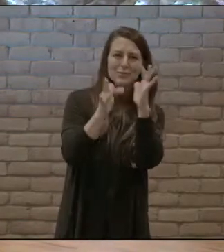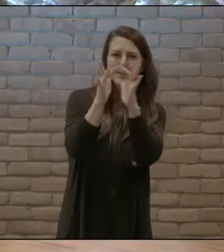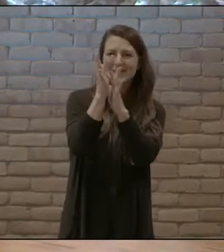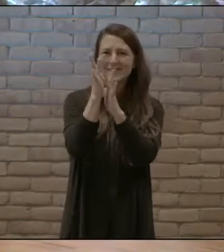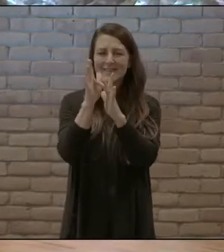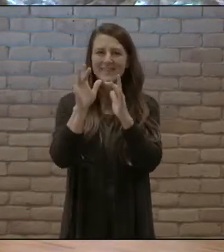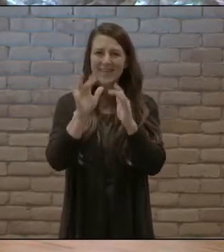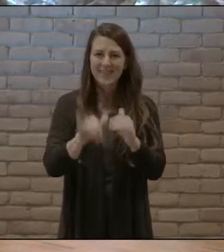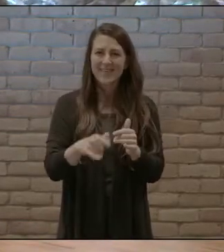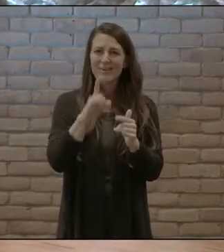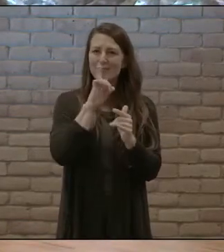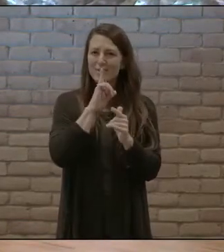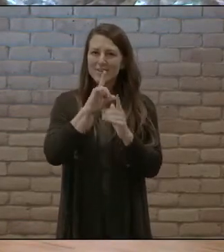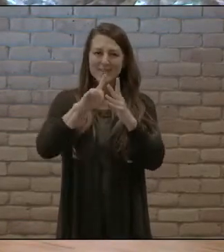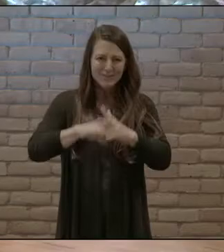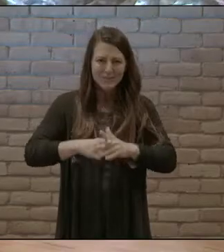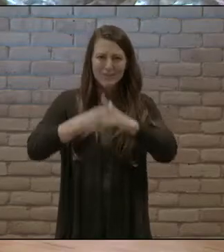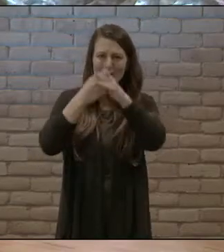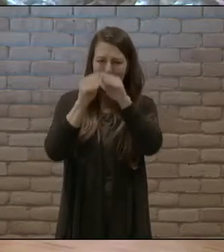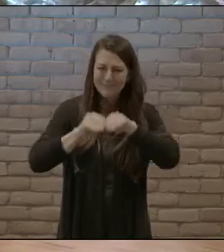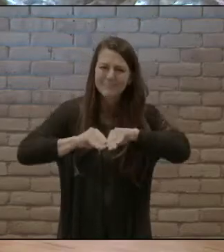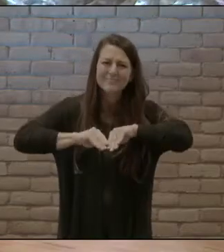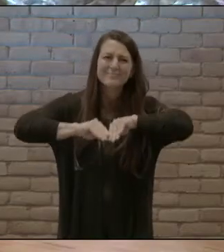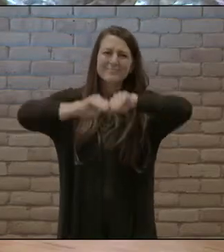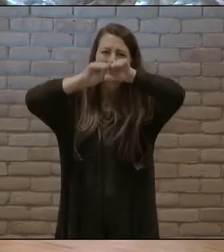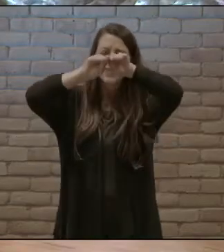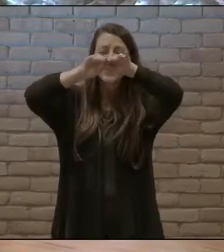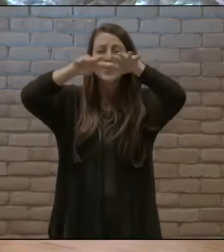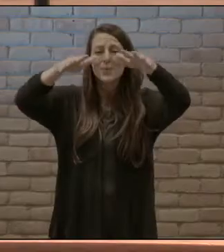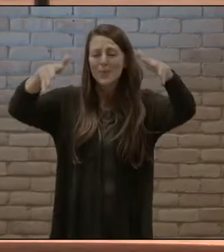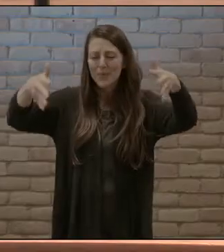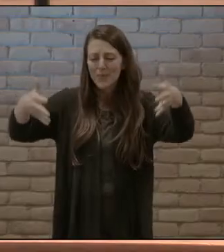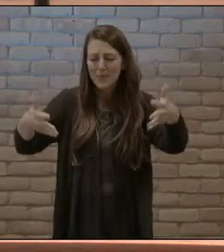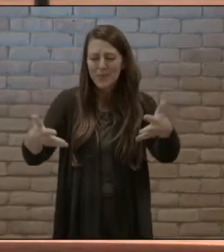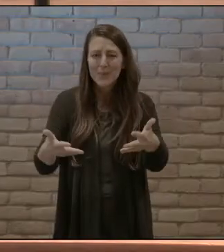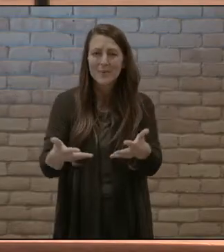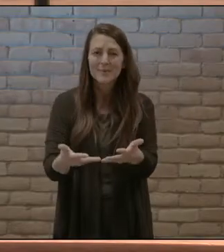spreads. It spreads around the world.